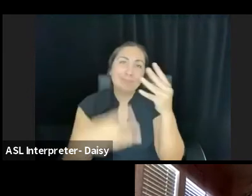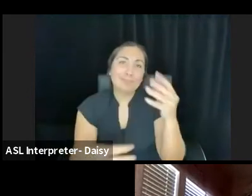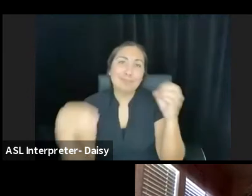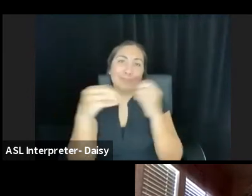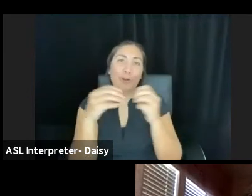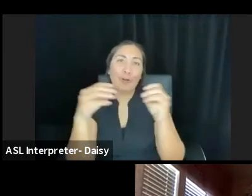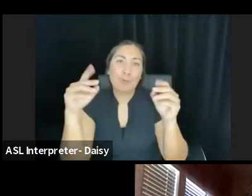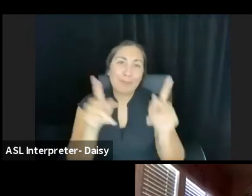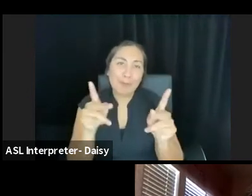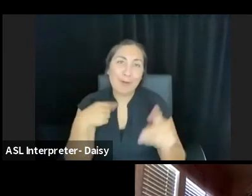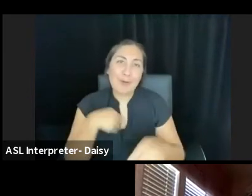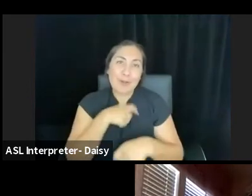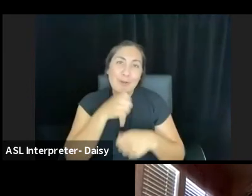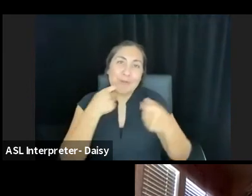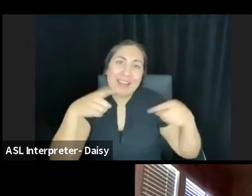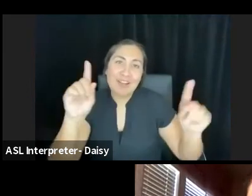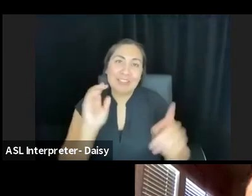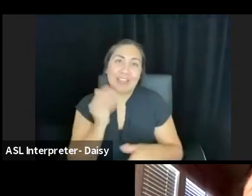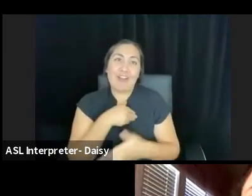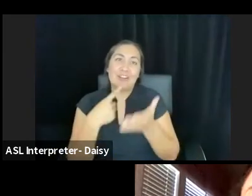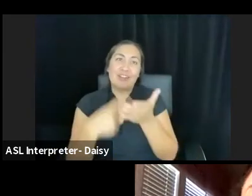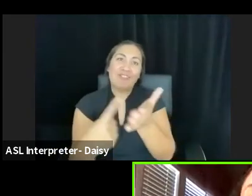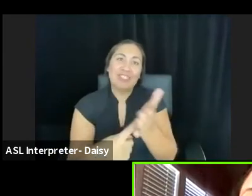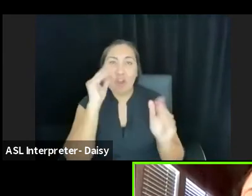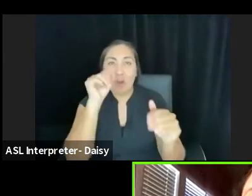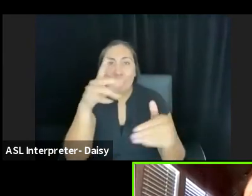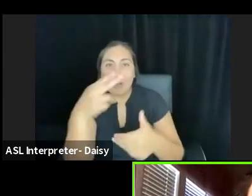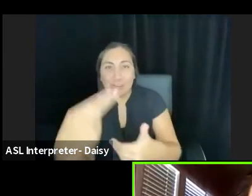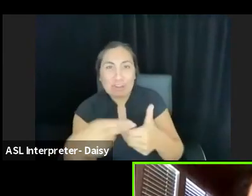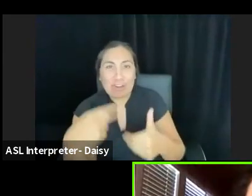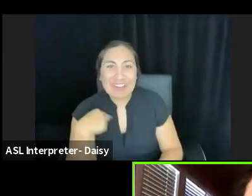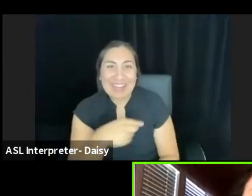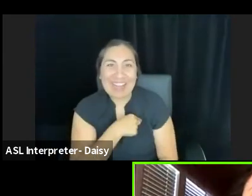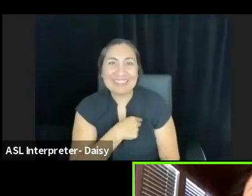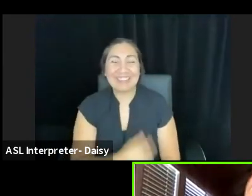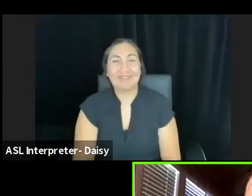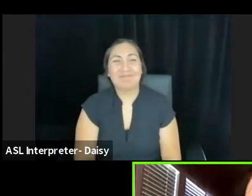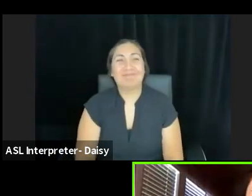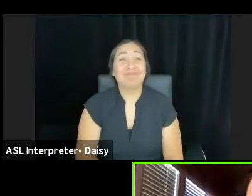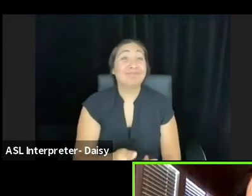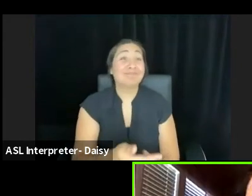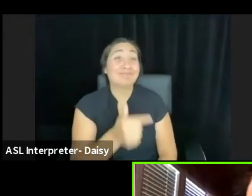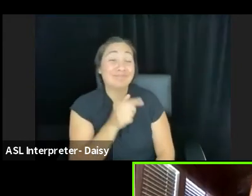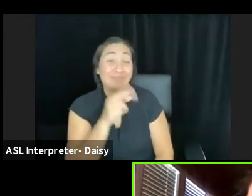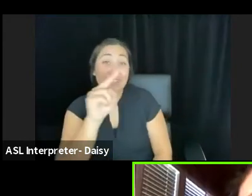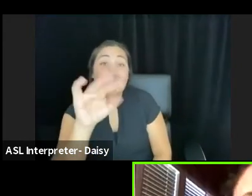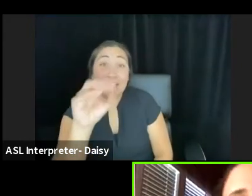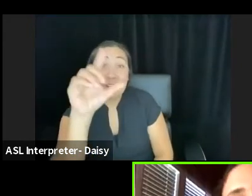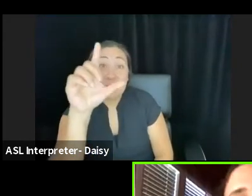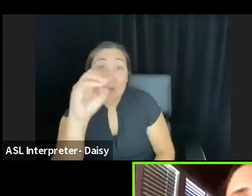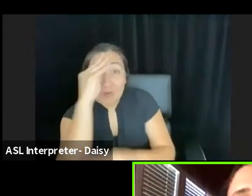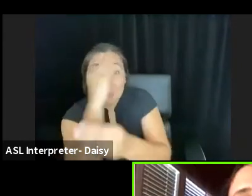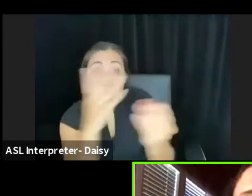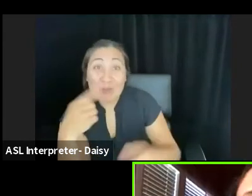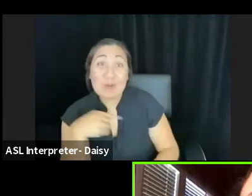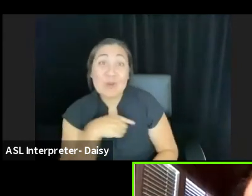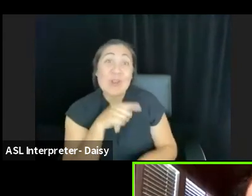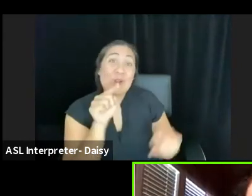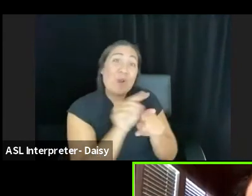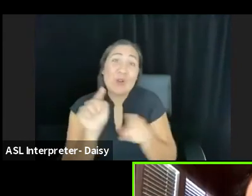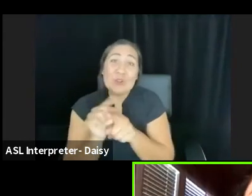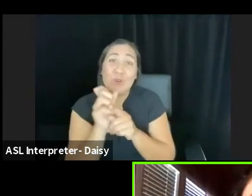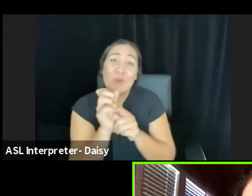and we hope you'll join us. We also want to lift up our incredible partner, HowlRound. They